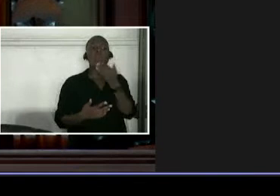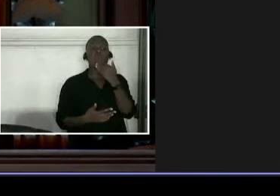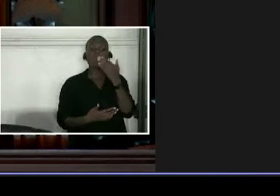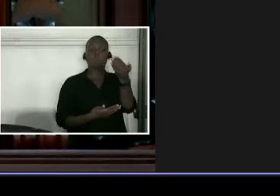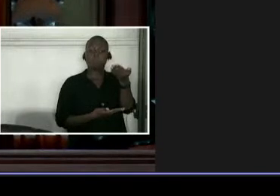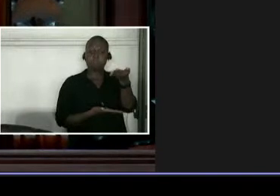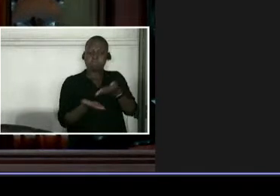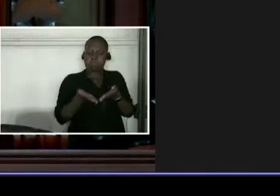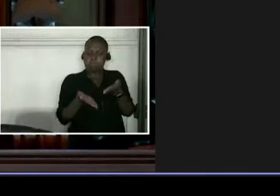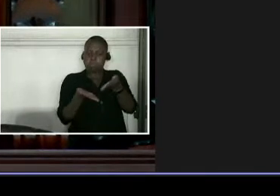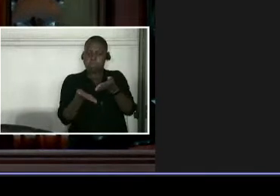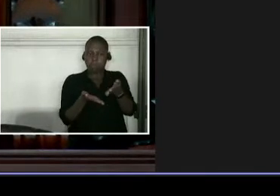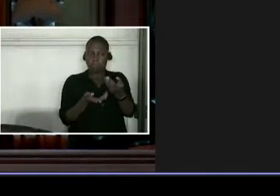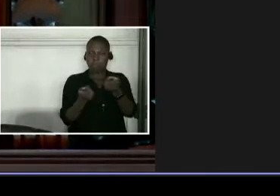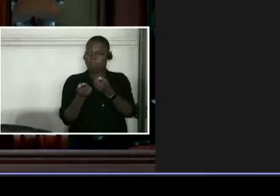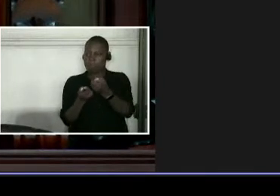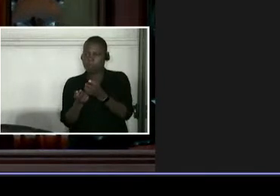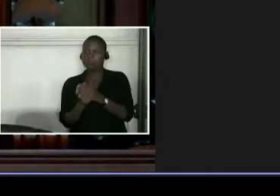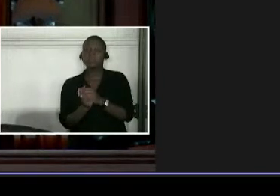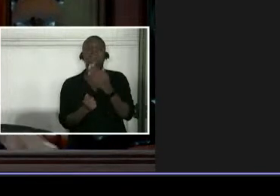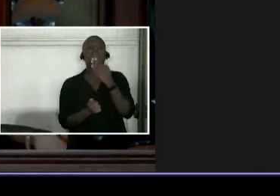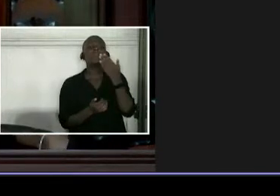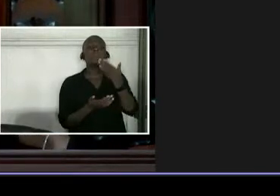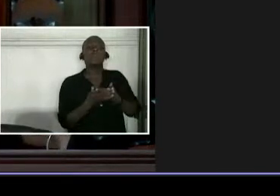May we start our debate